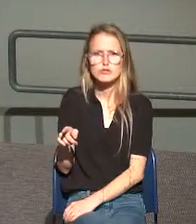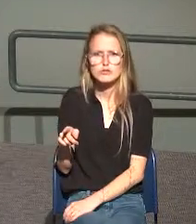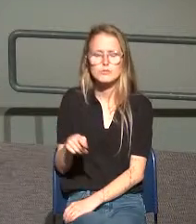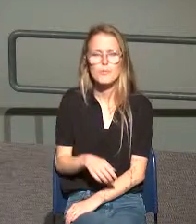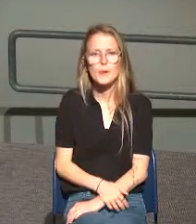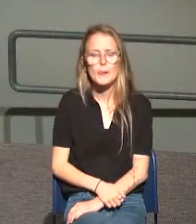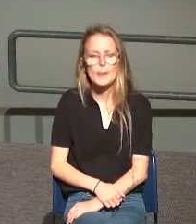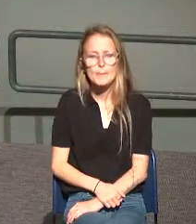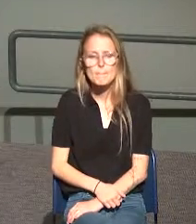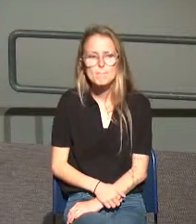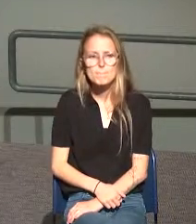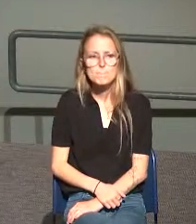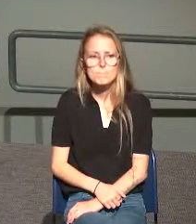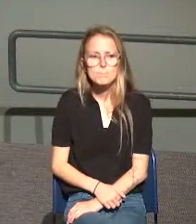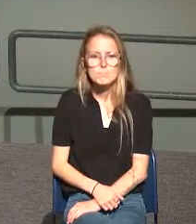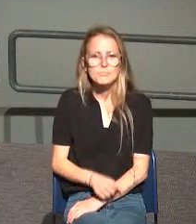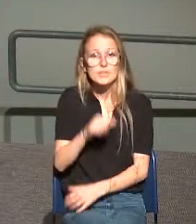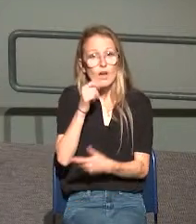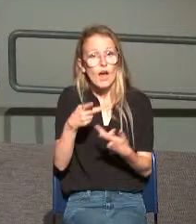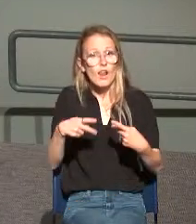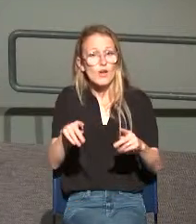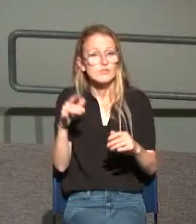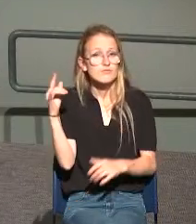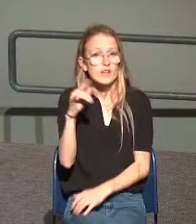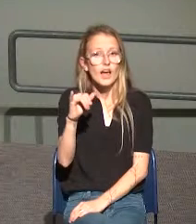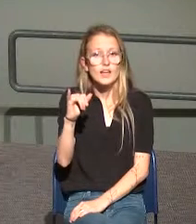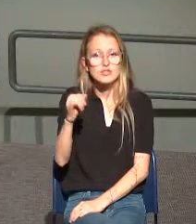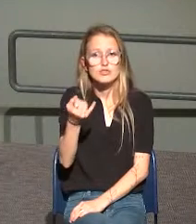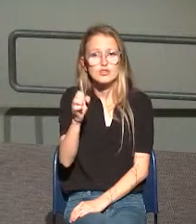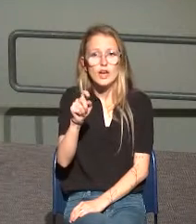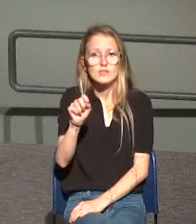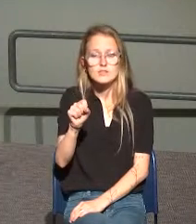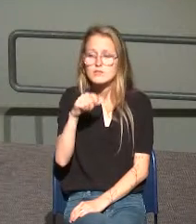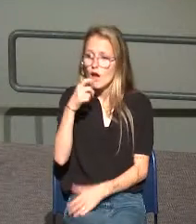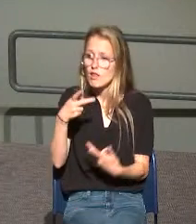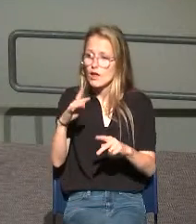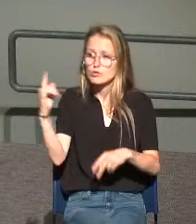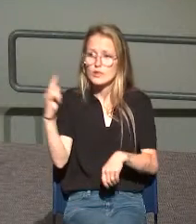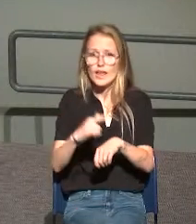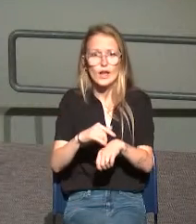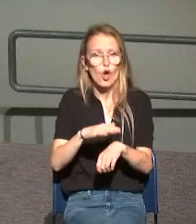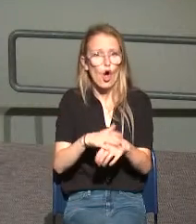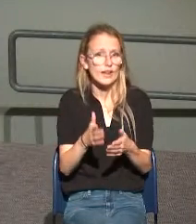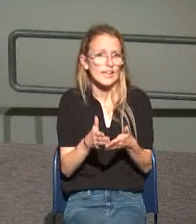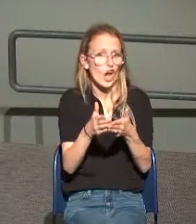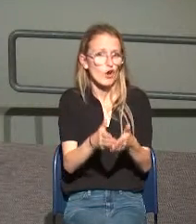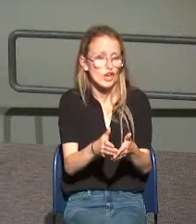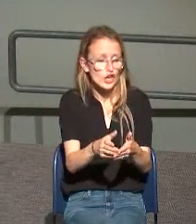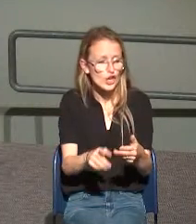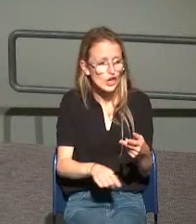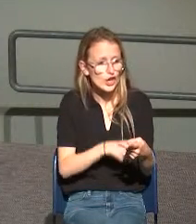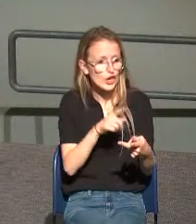So not being allowed to fly jets, not being allowed to land on a carrier, having to basically be expected to go home if you